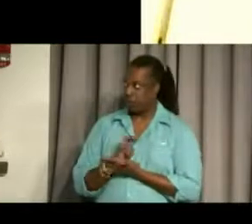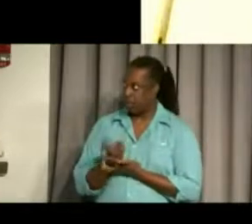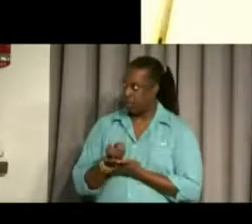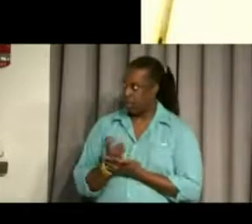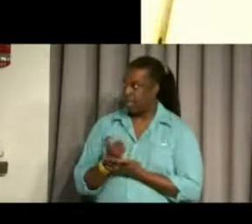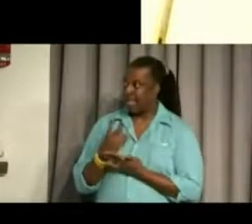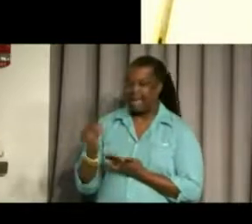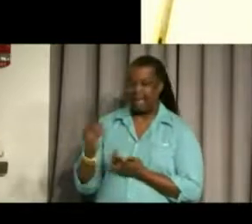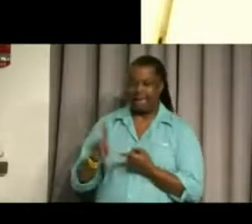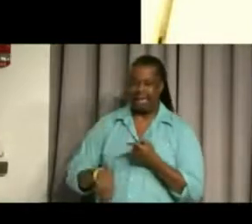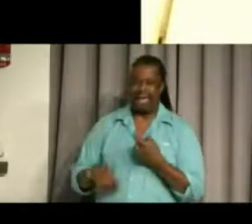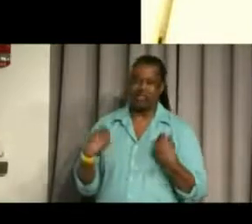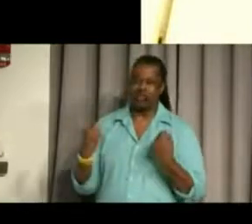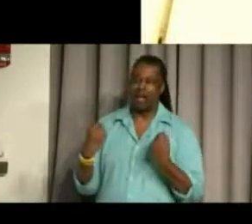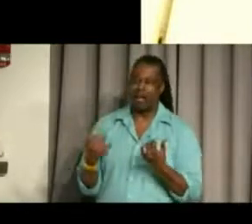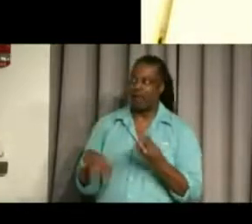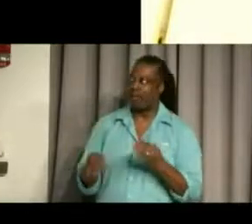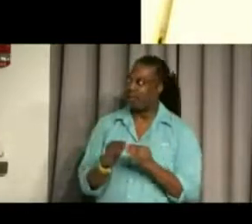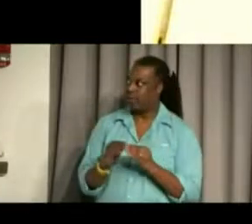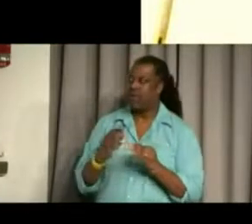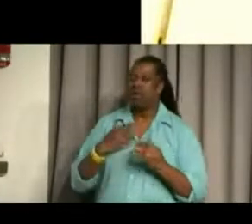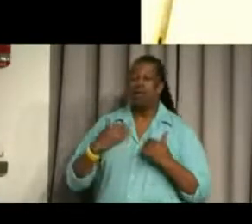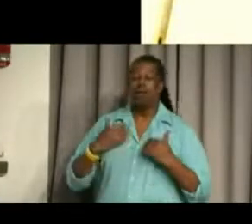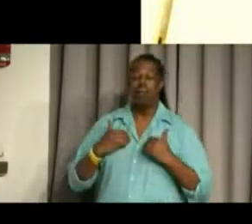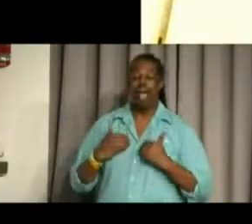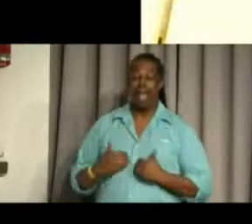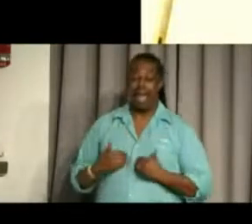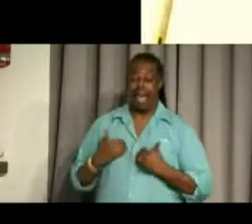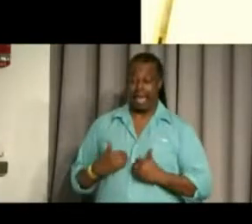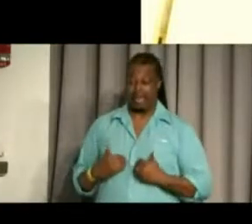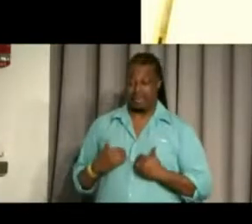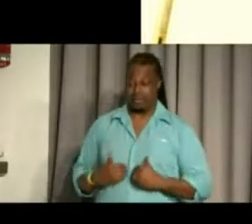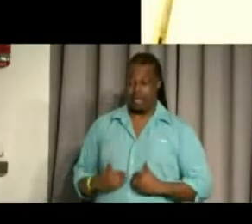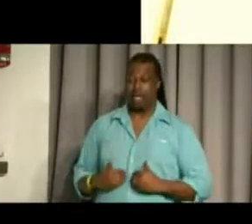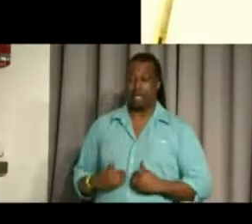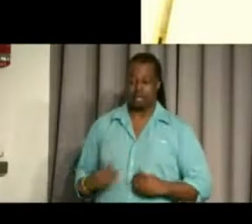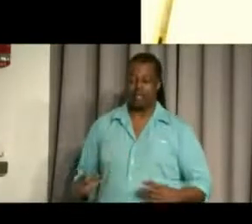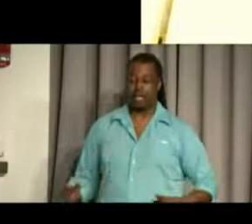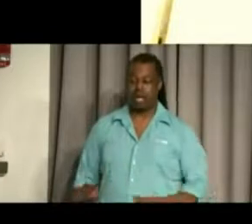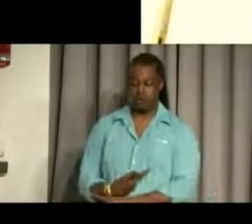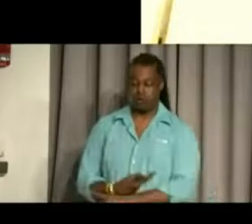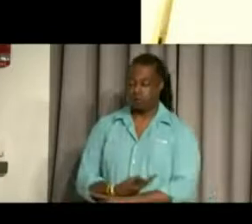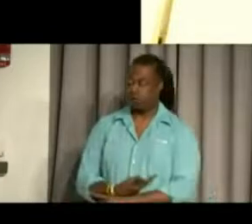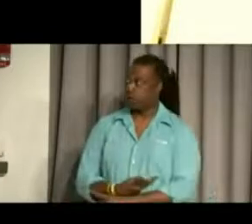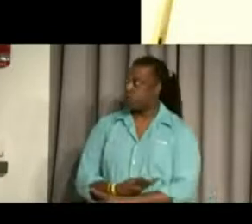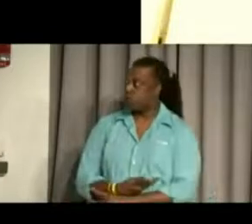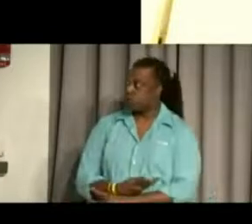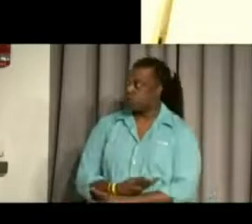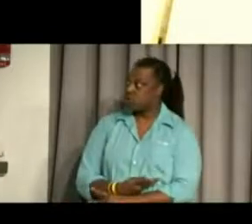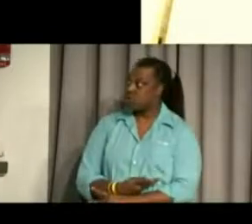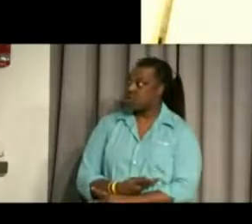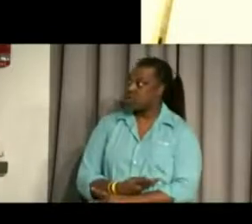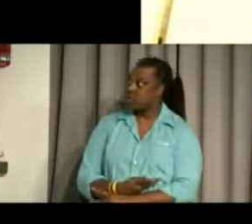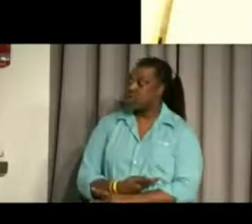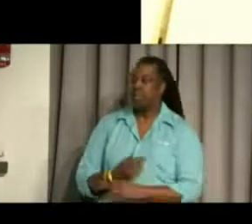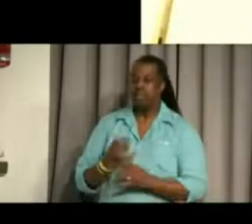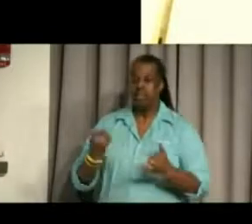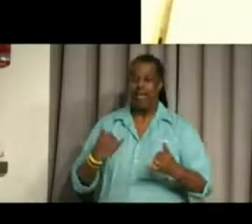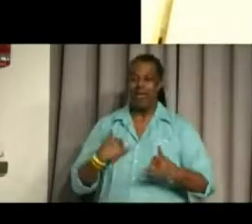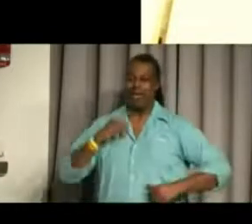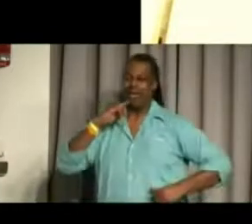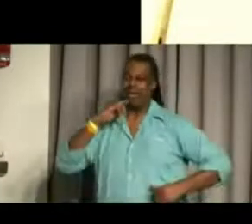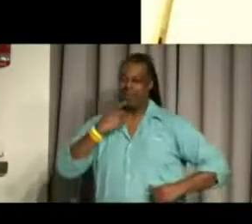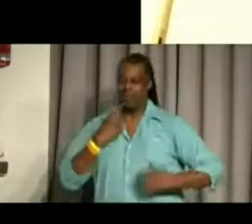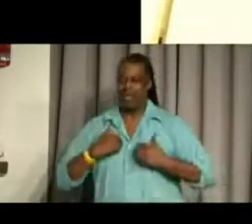unable to drive. My asthma has gotten worse. I had mild asthma, and now I have severe asthma,